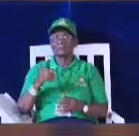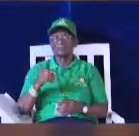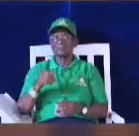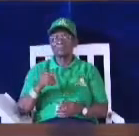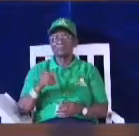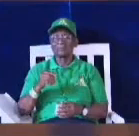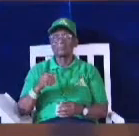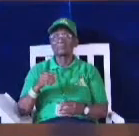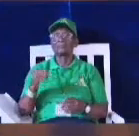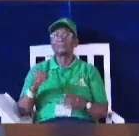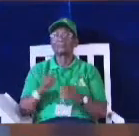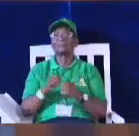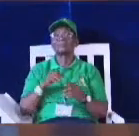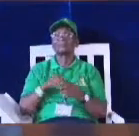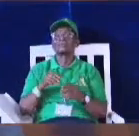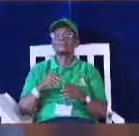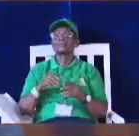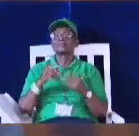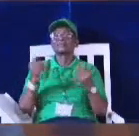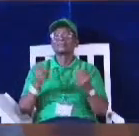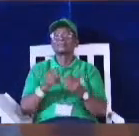know.